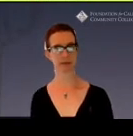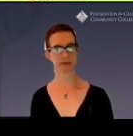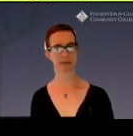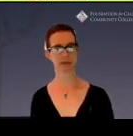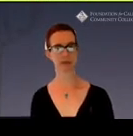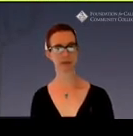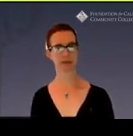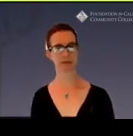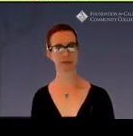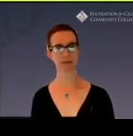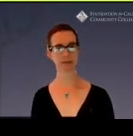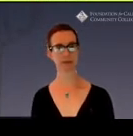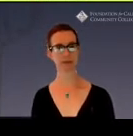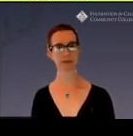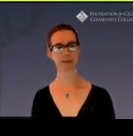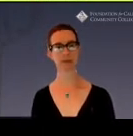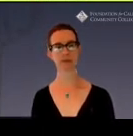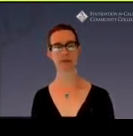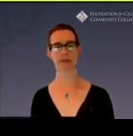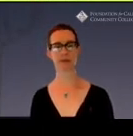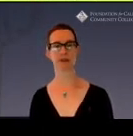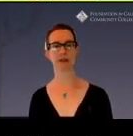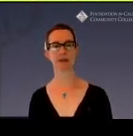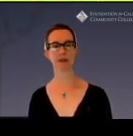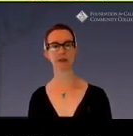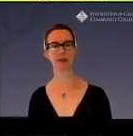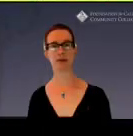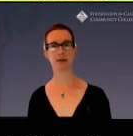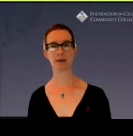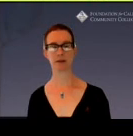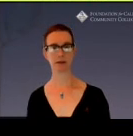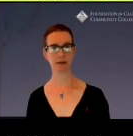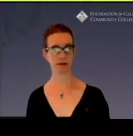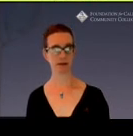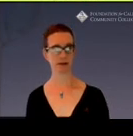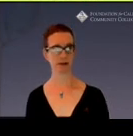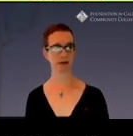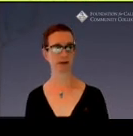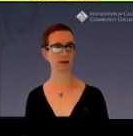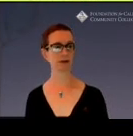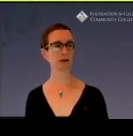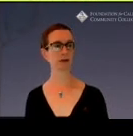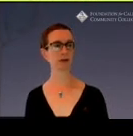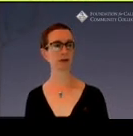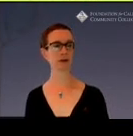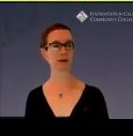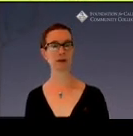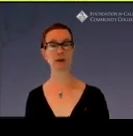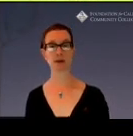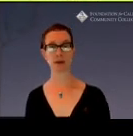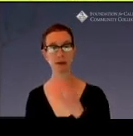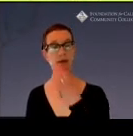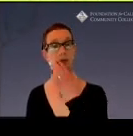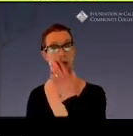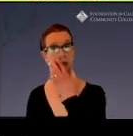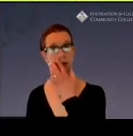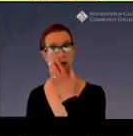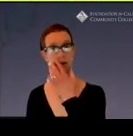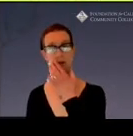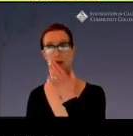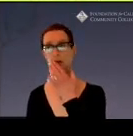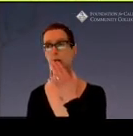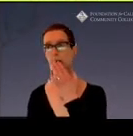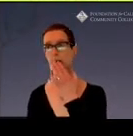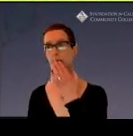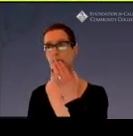When will the PowerPoint provided today be posted? When our website goes up on Monday, but I think it will be